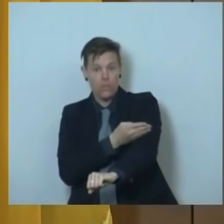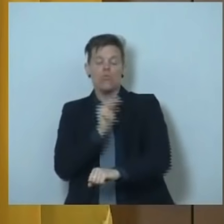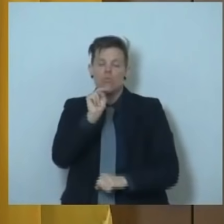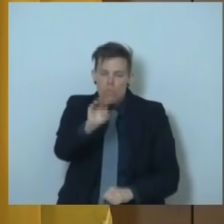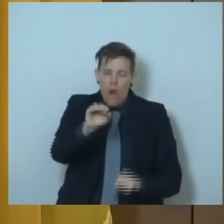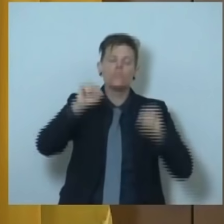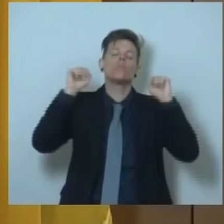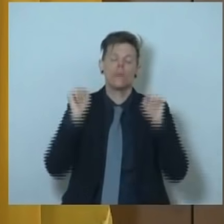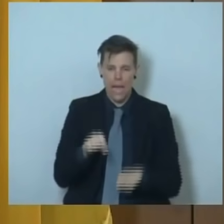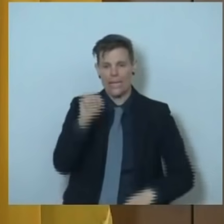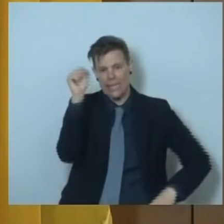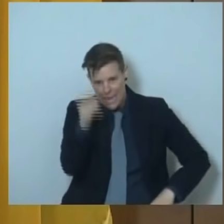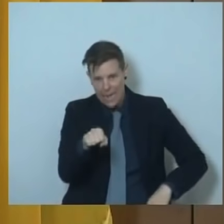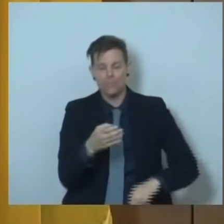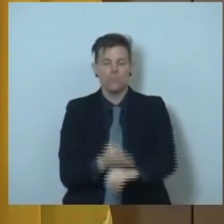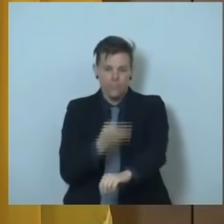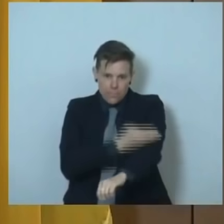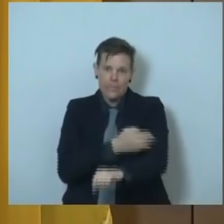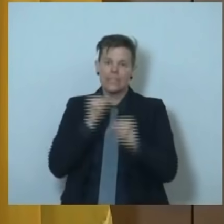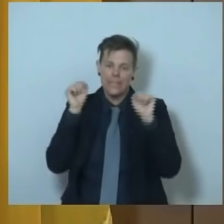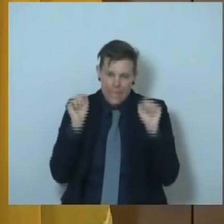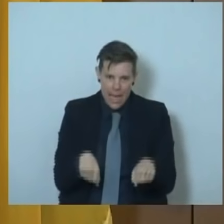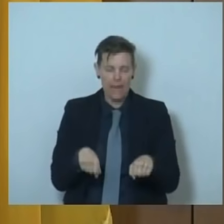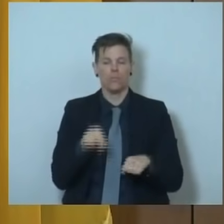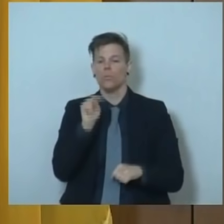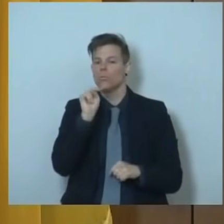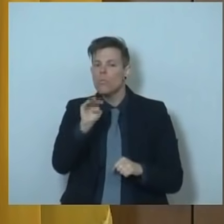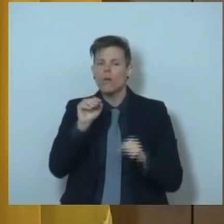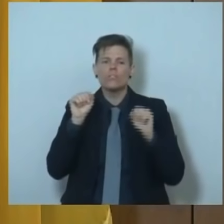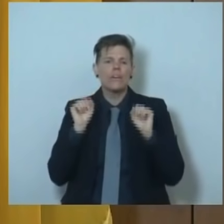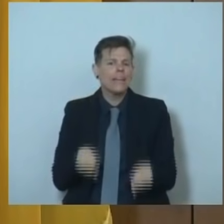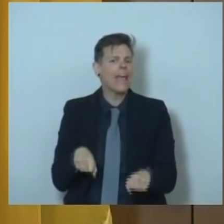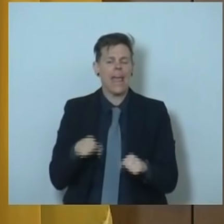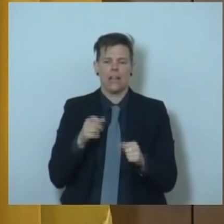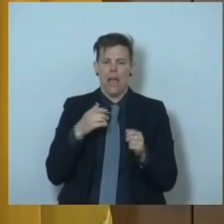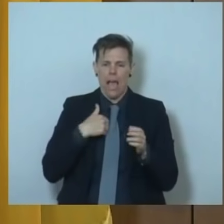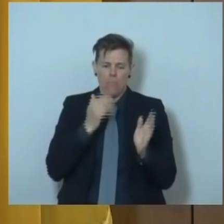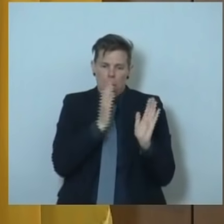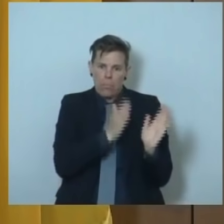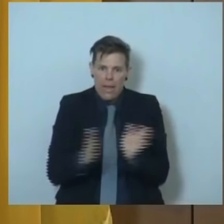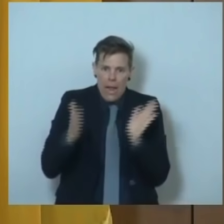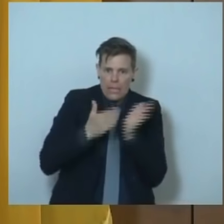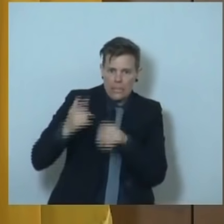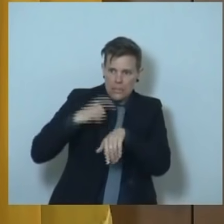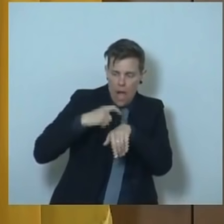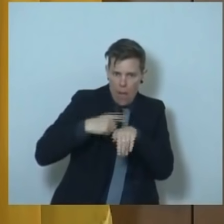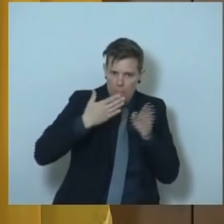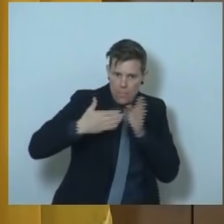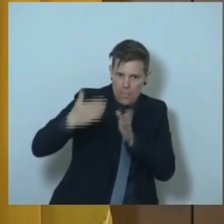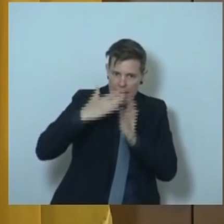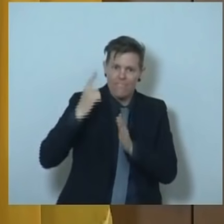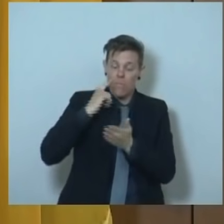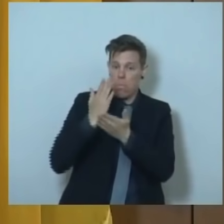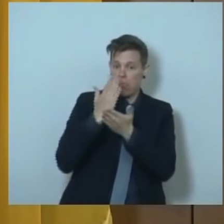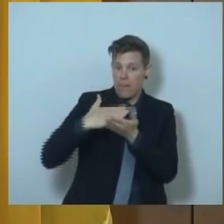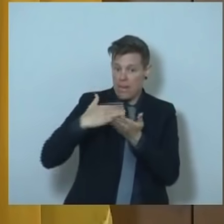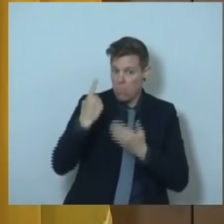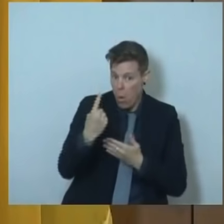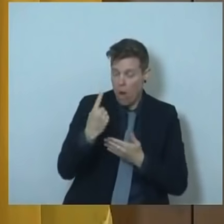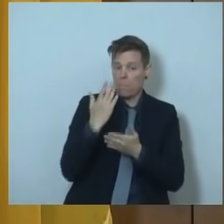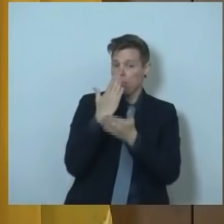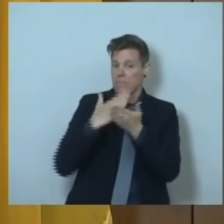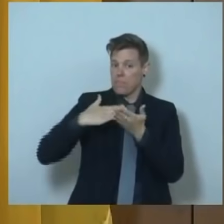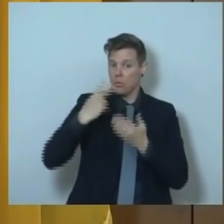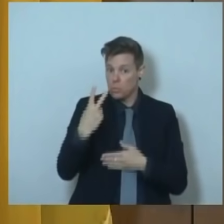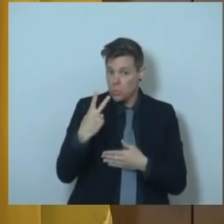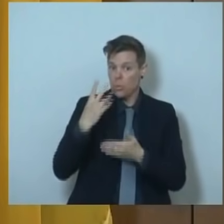what I've referred to as a, preparation phase, phase 1, phase 2, phase 3, and relax some of these restrictions and give us